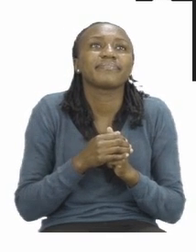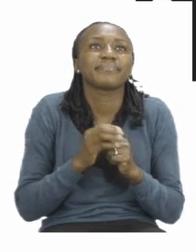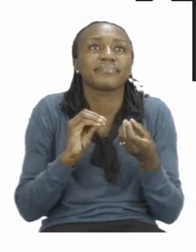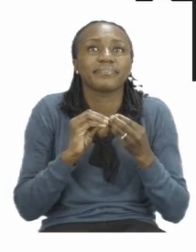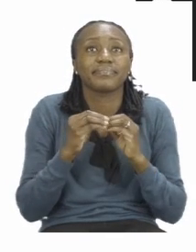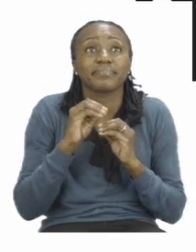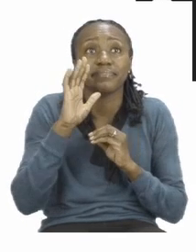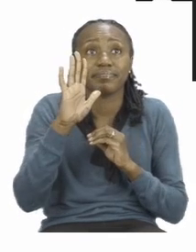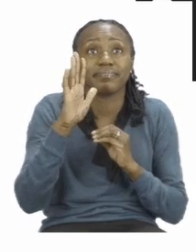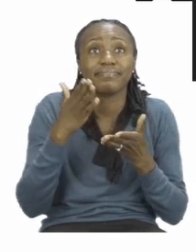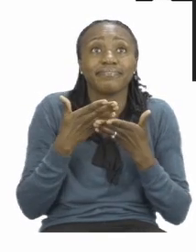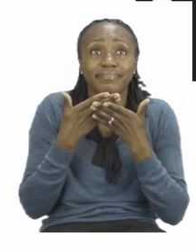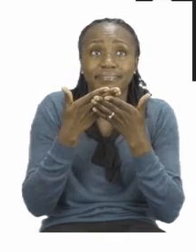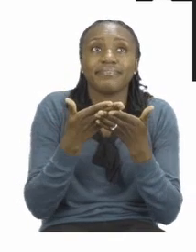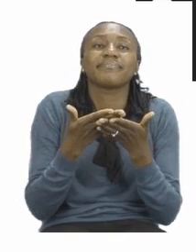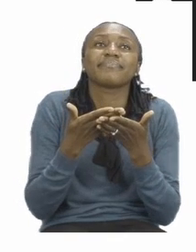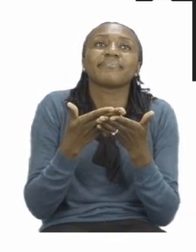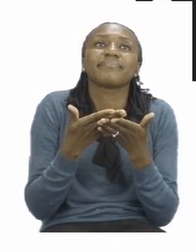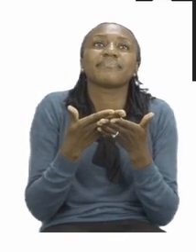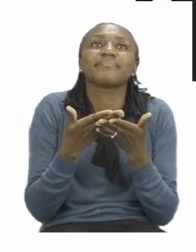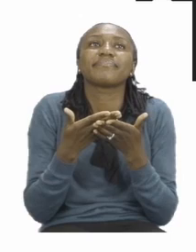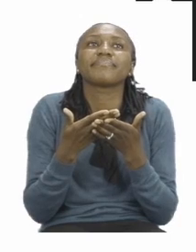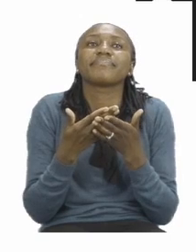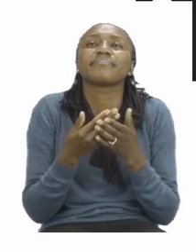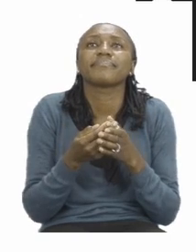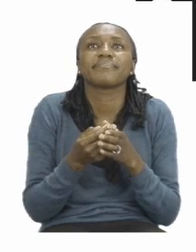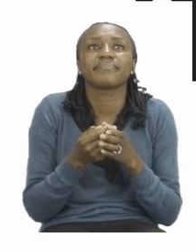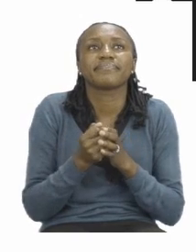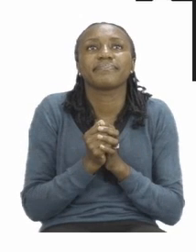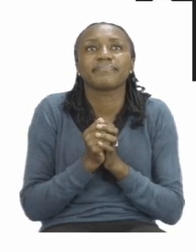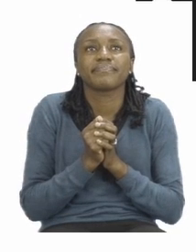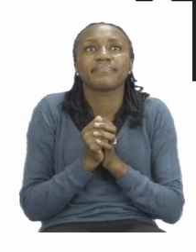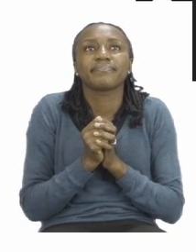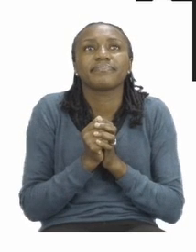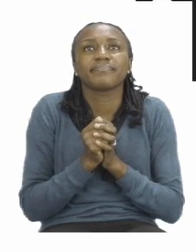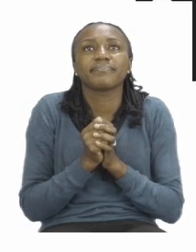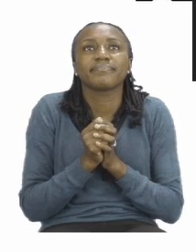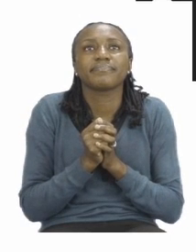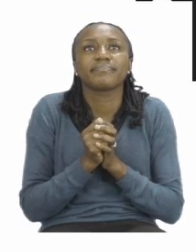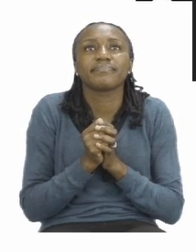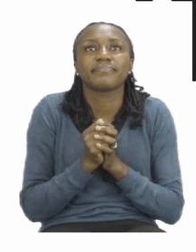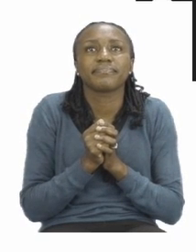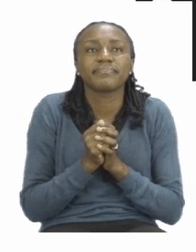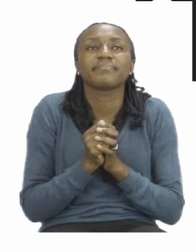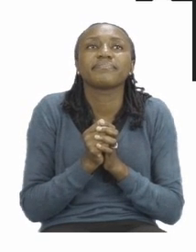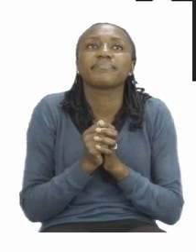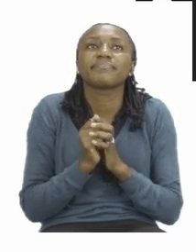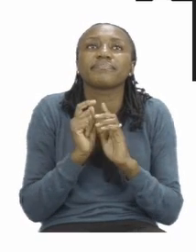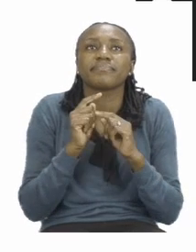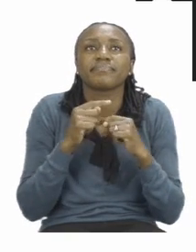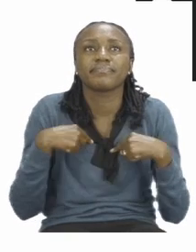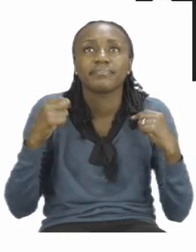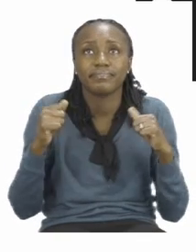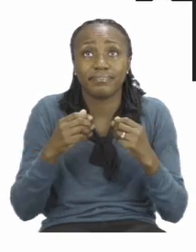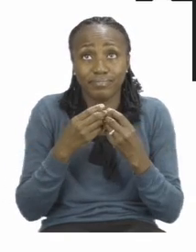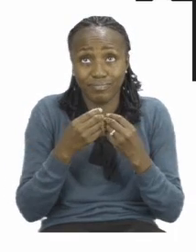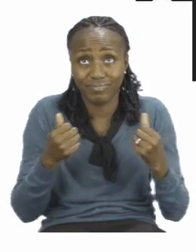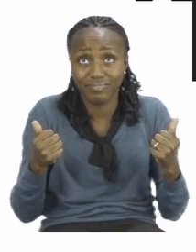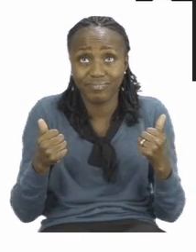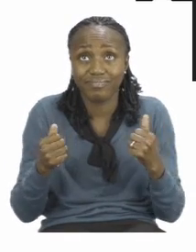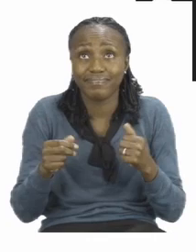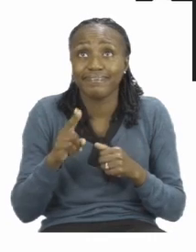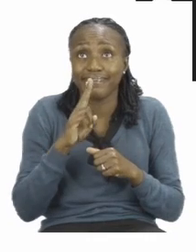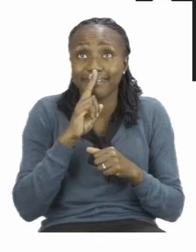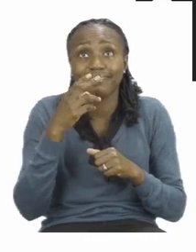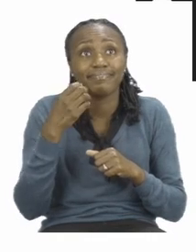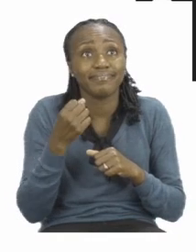5. Remember, a problem-solving sum deals with a problem that needs to be solved by us. And then